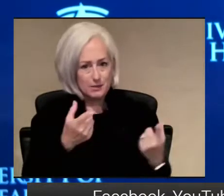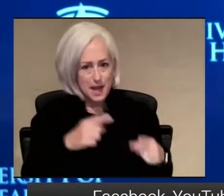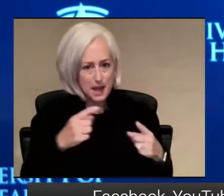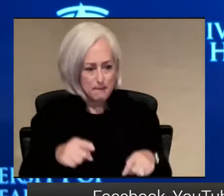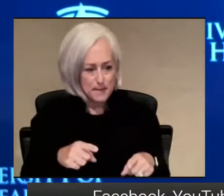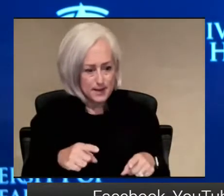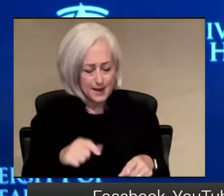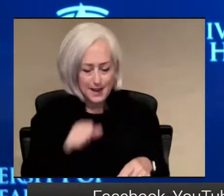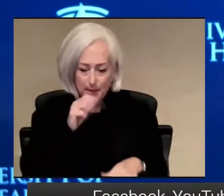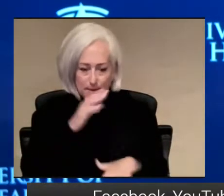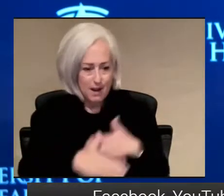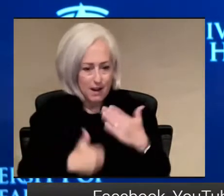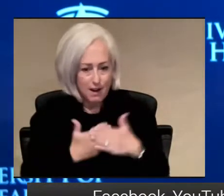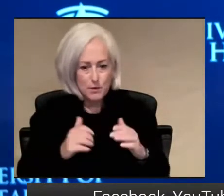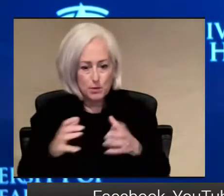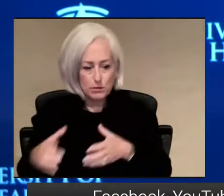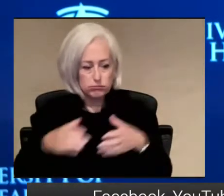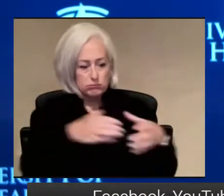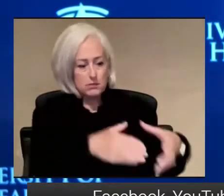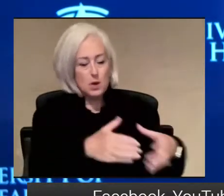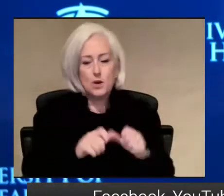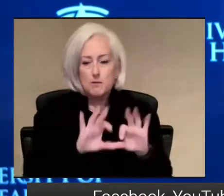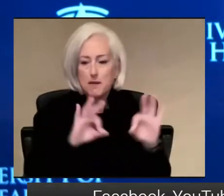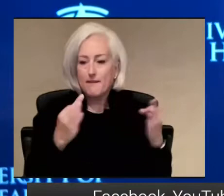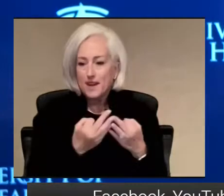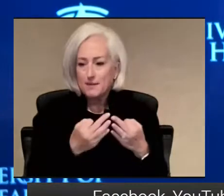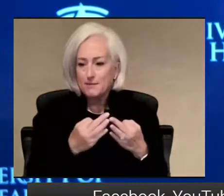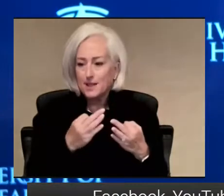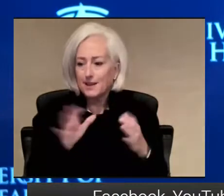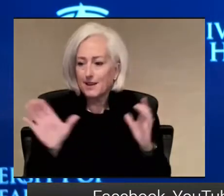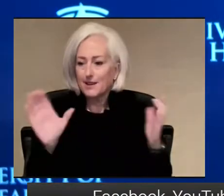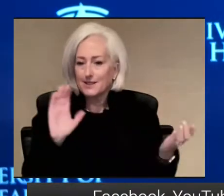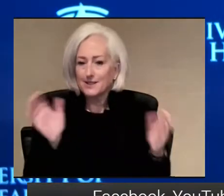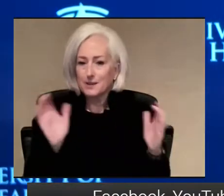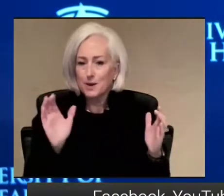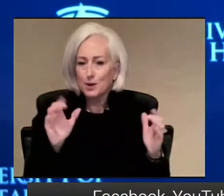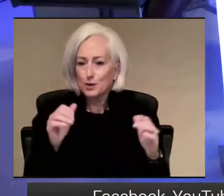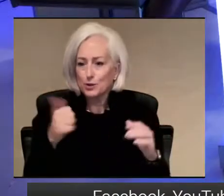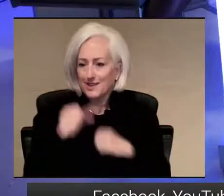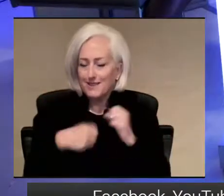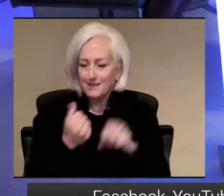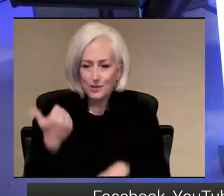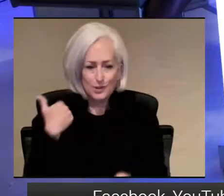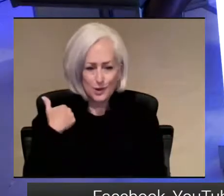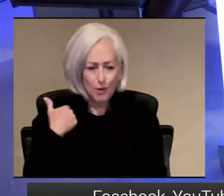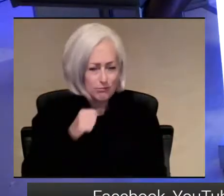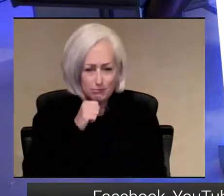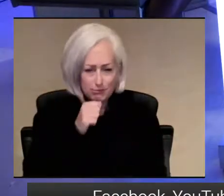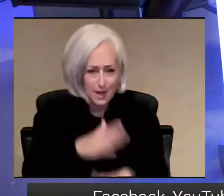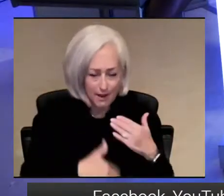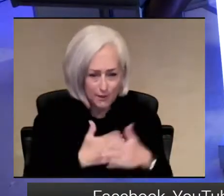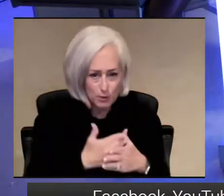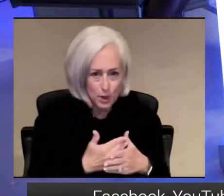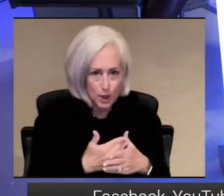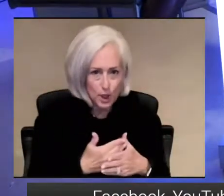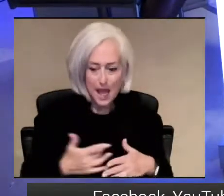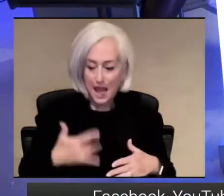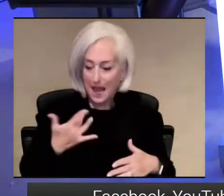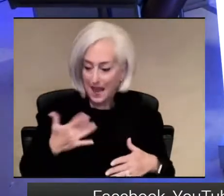to be hard. And then you see the statistics about how much worse it is. Do you guys feel that conflict? I feel the conflict. Y'all feel